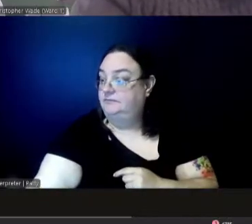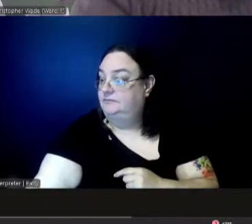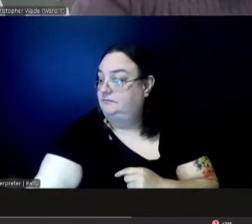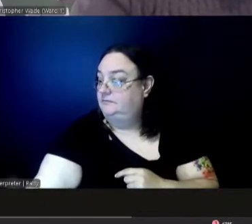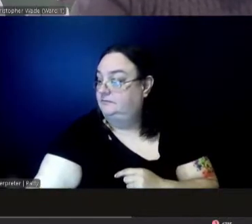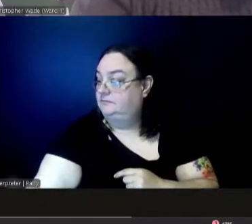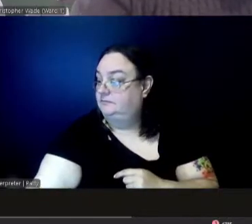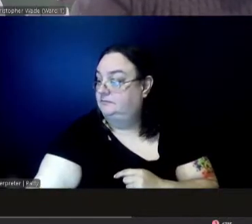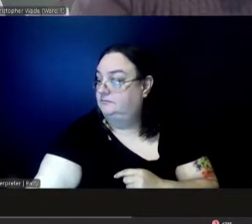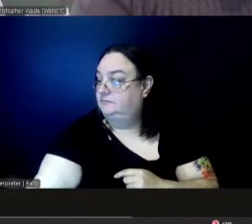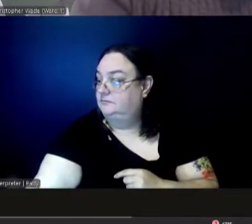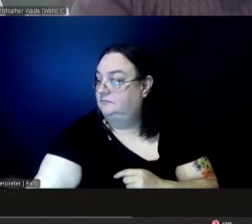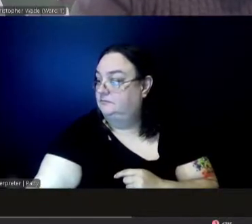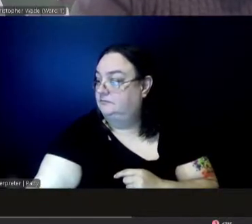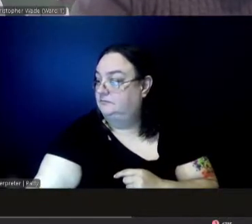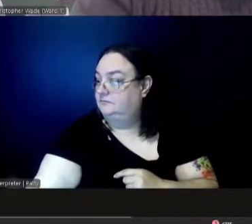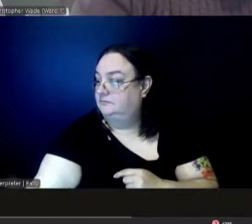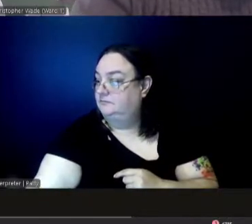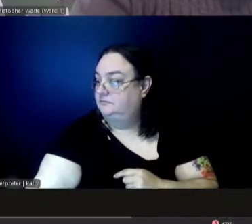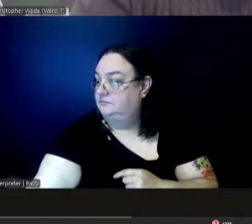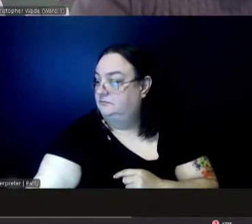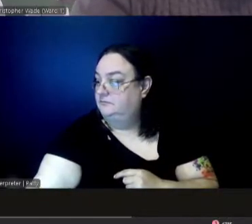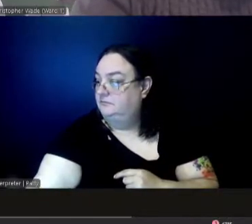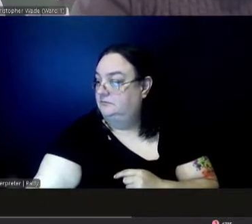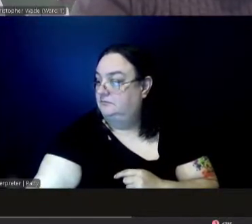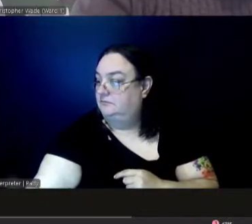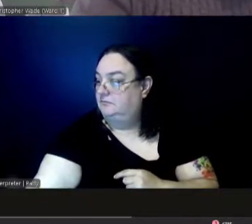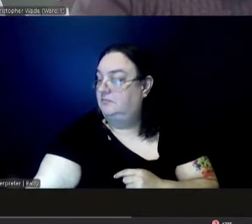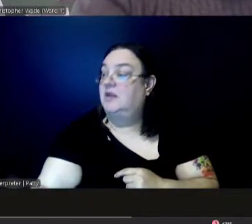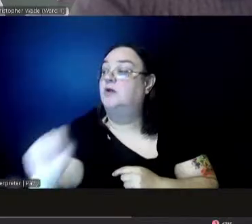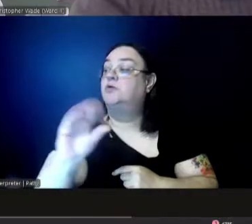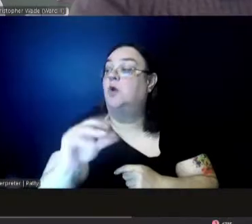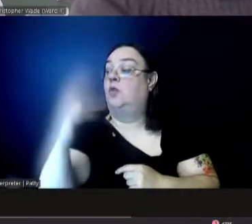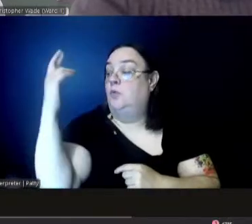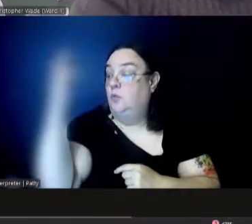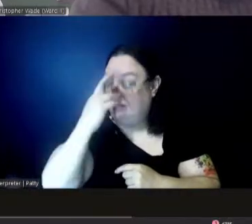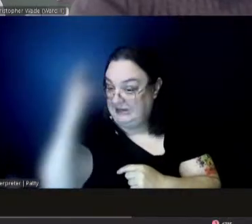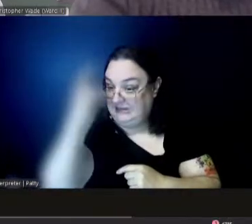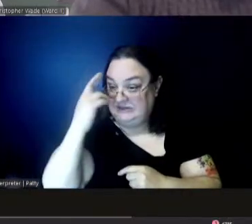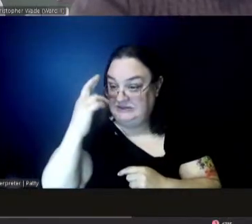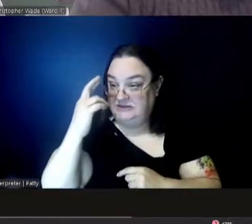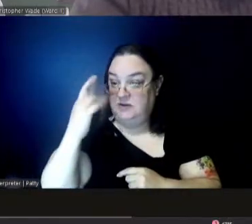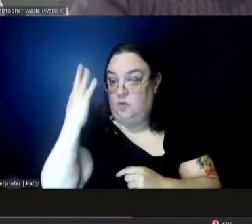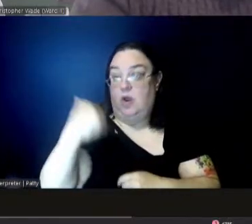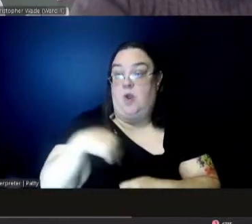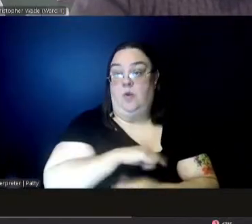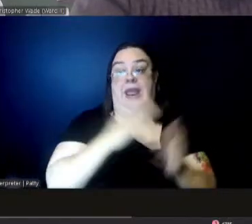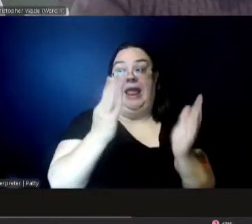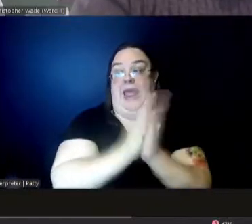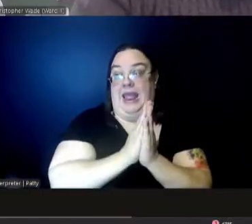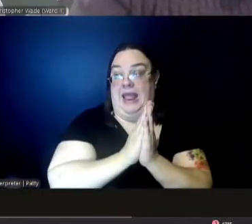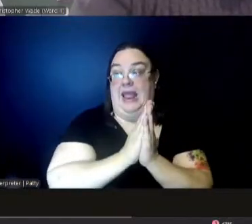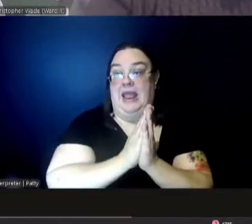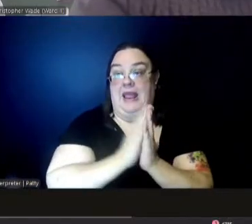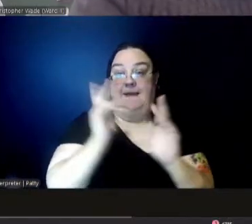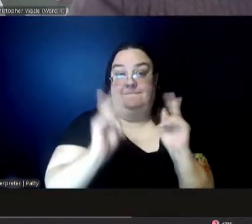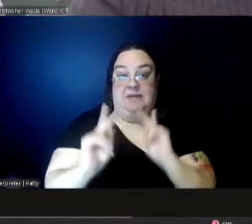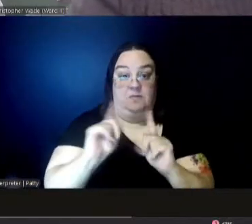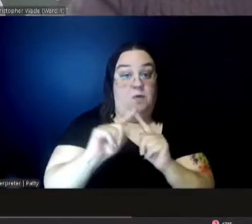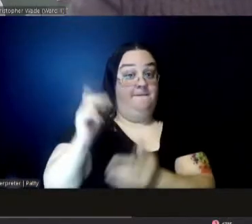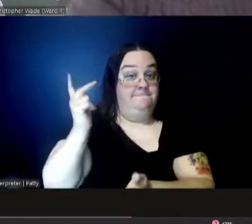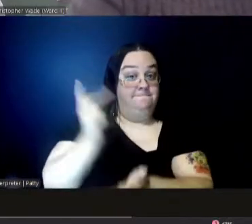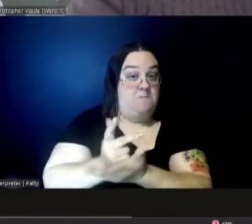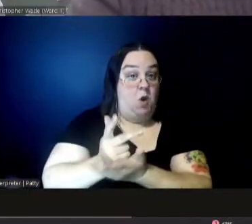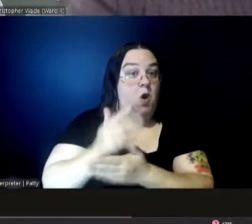Good evening, Mayor and Council. So the reason we request the people to park on the odd